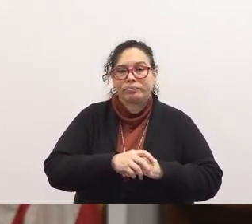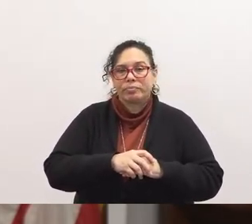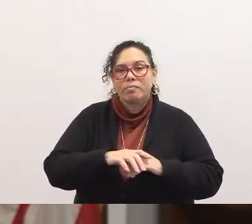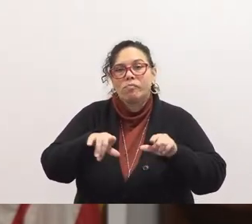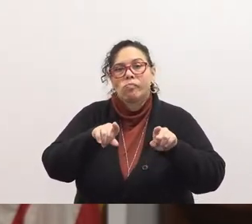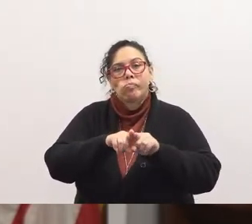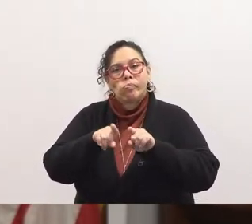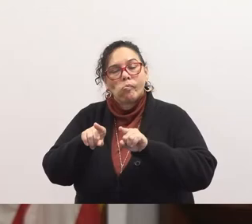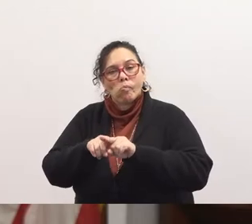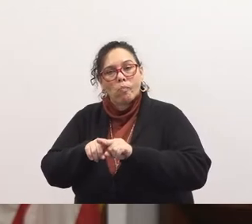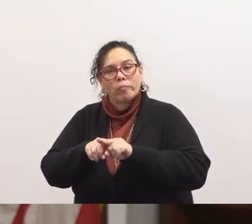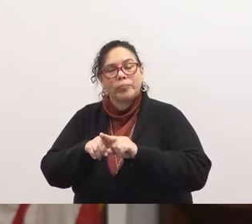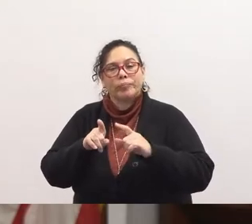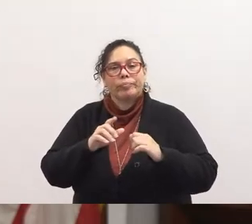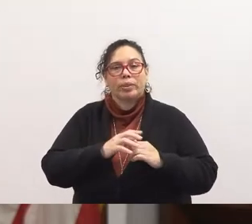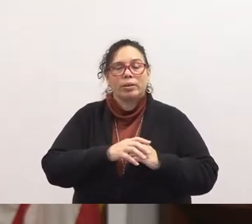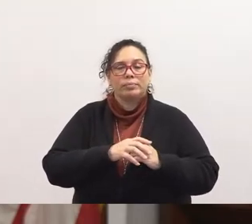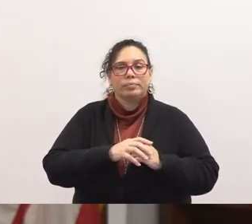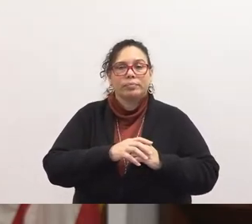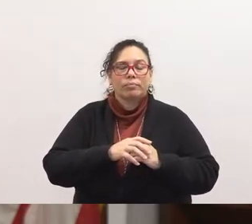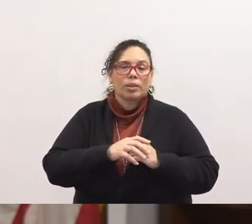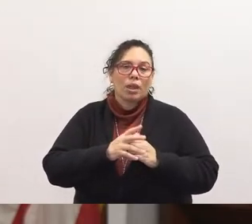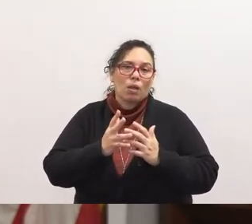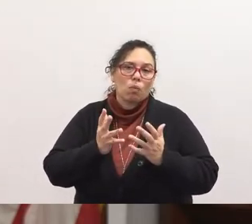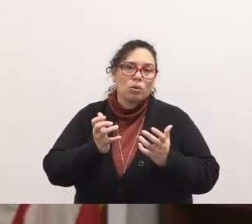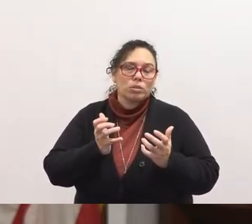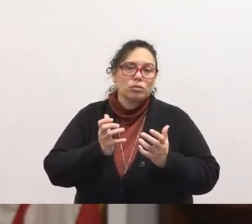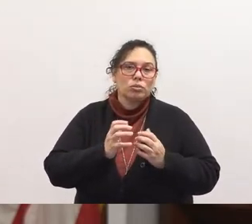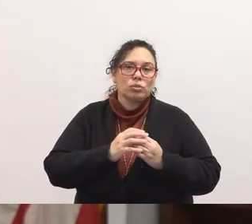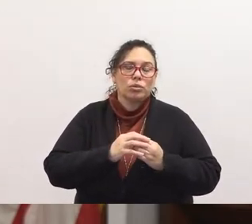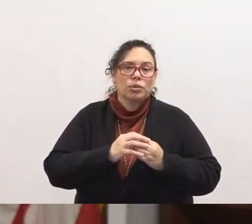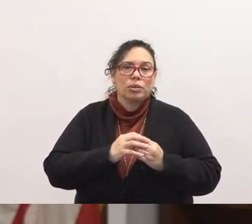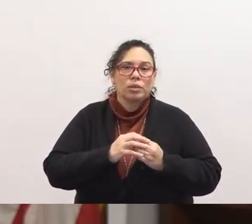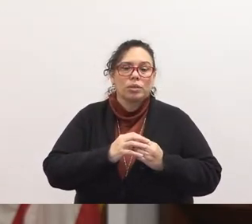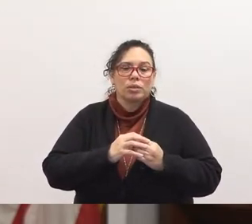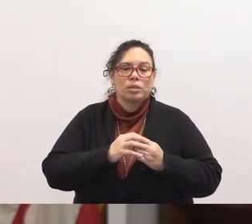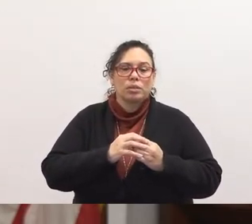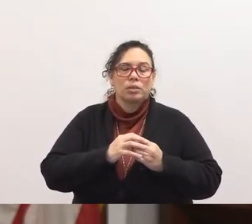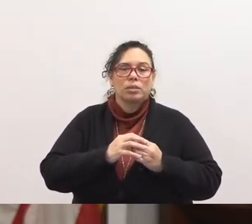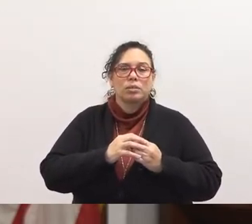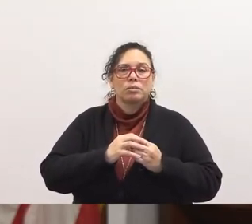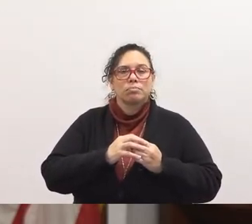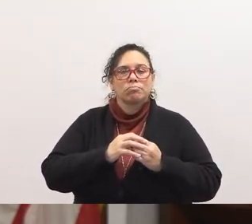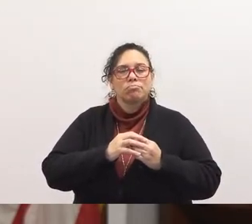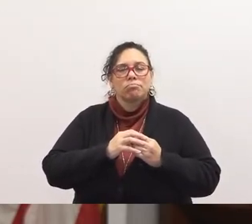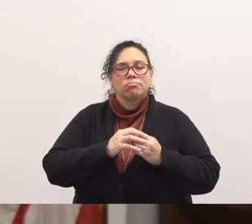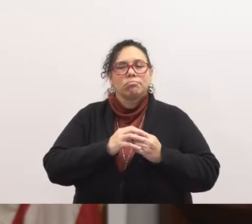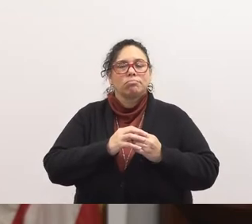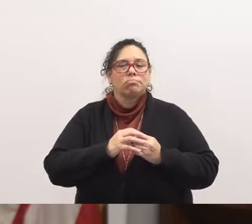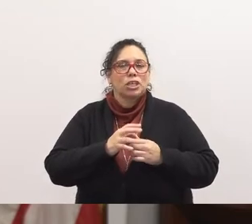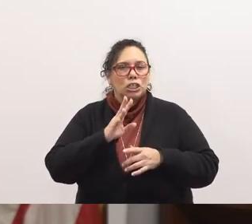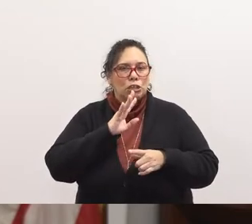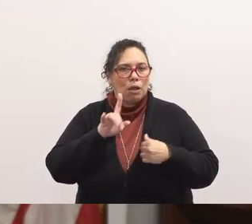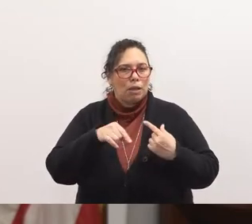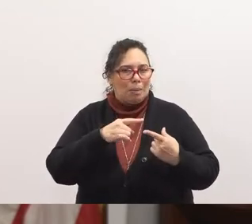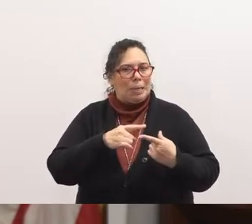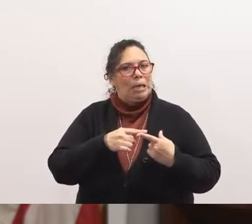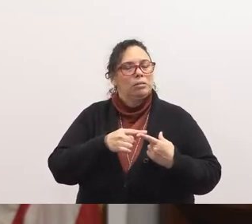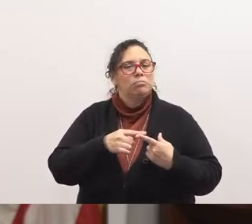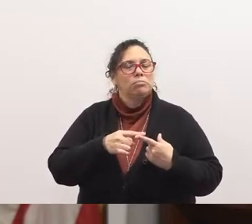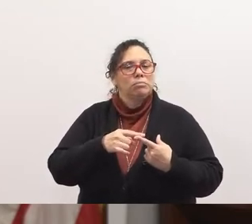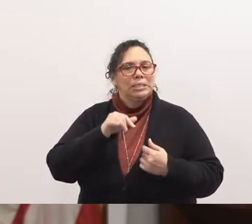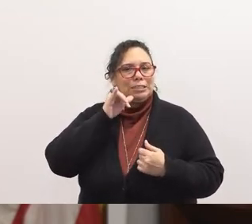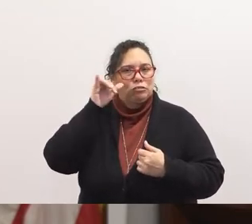to lift up a piece of where we ended yesterday. I'm going to share some of the comments that I